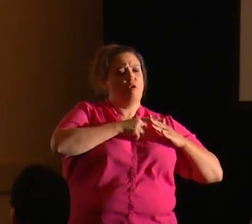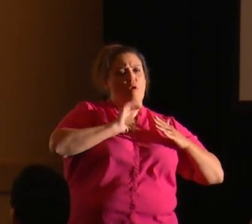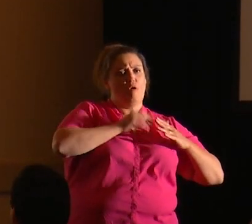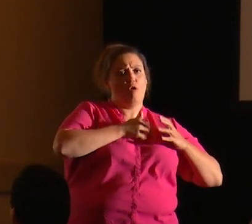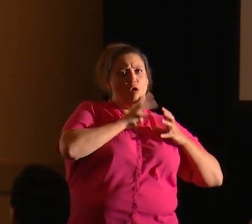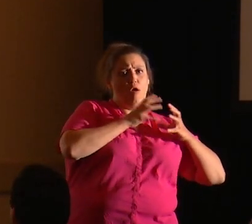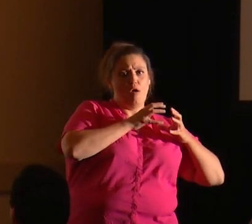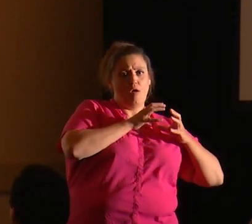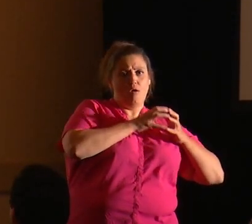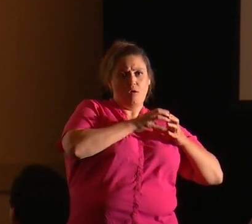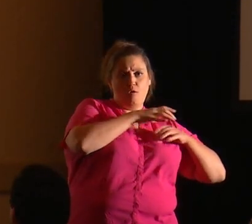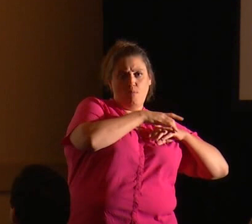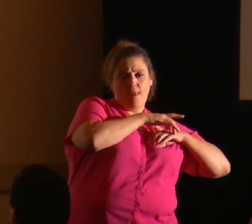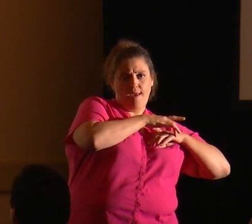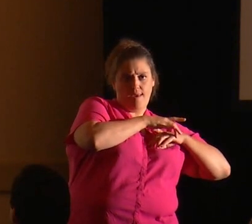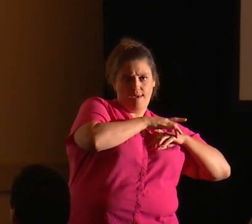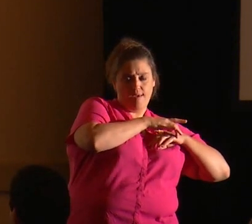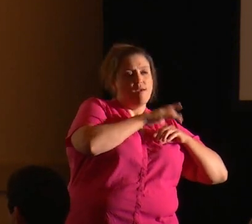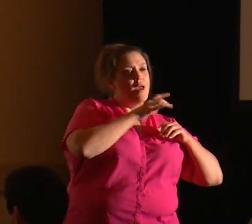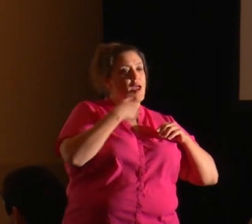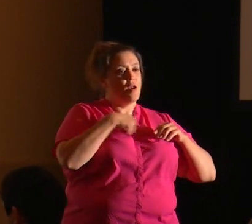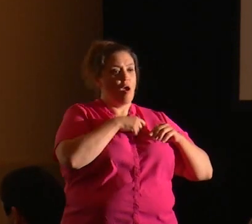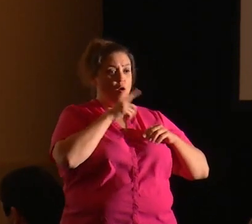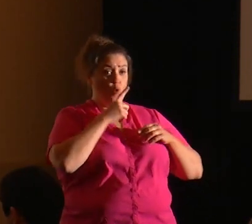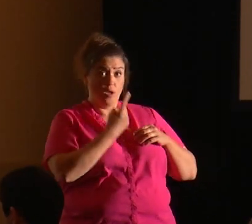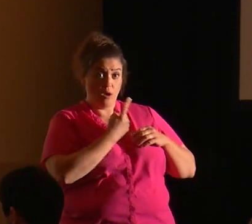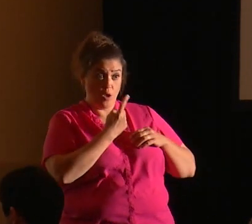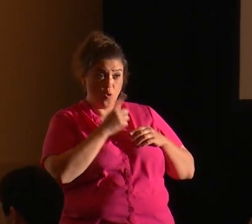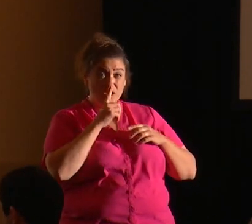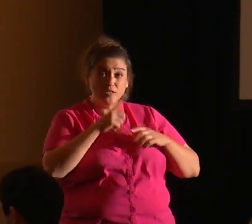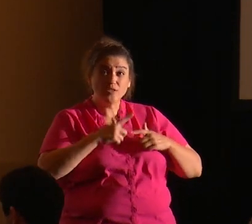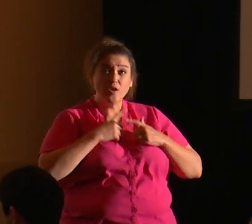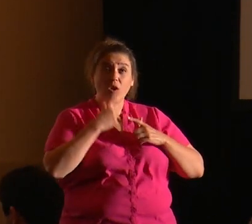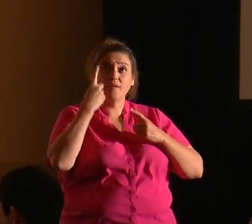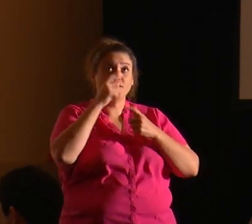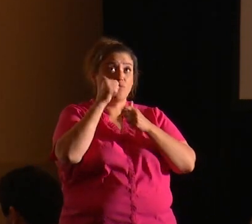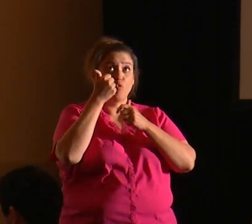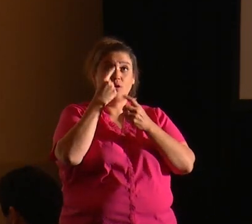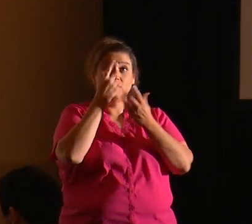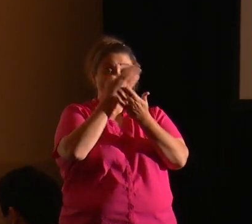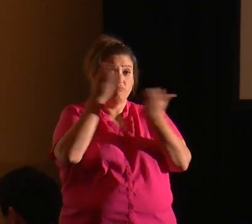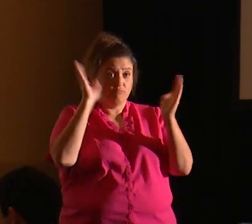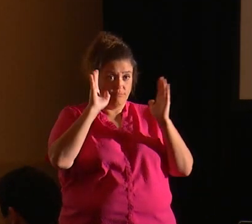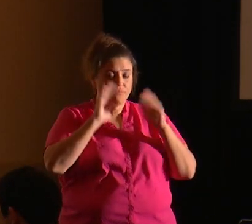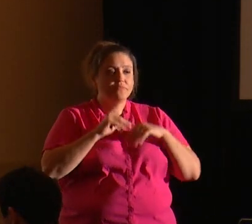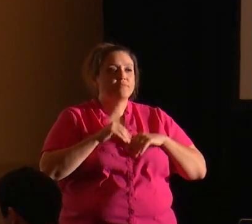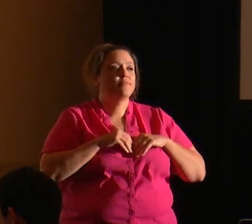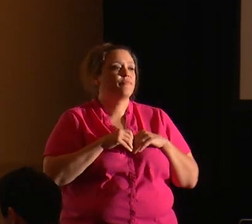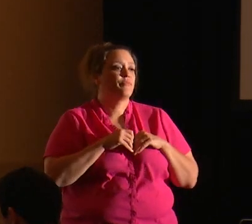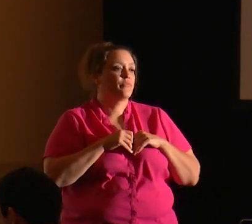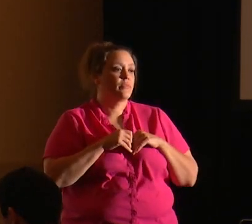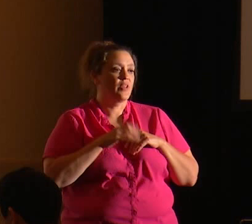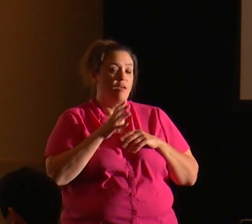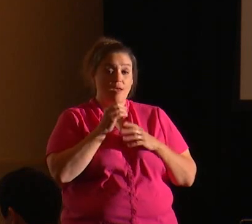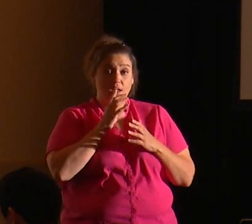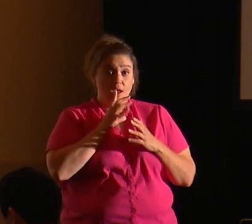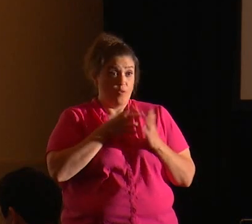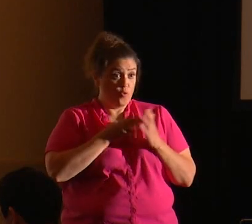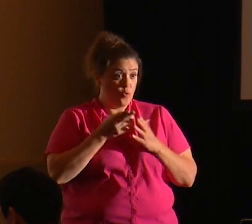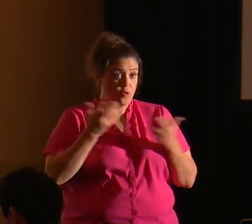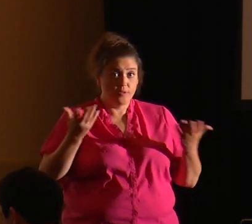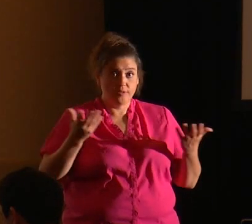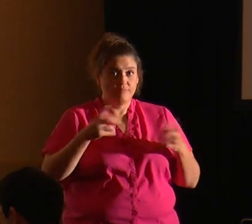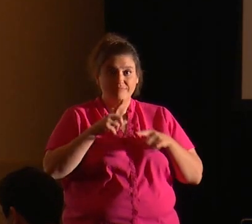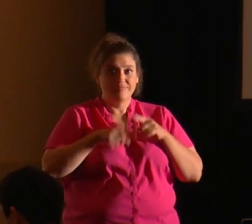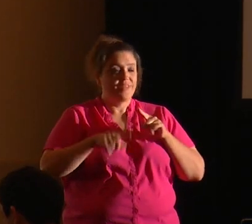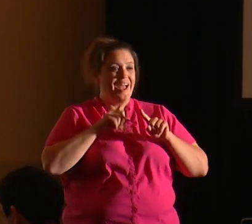and are we alone? That is, is there life elsewhere in the universe? And the fact is, I can't answer